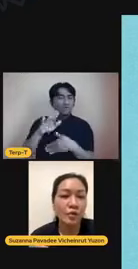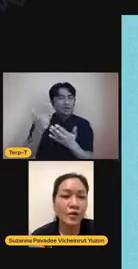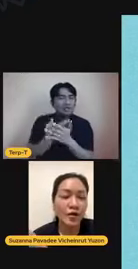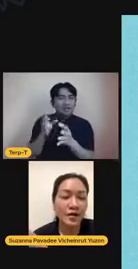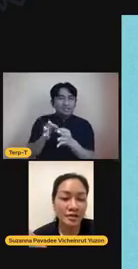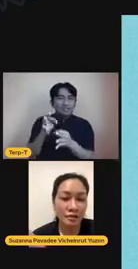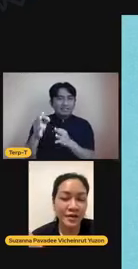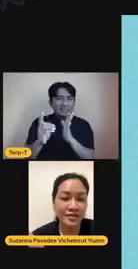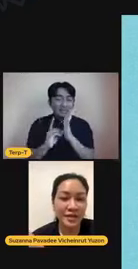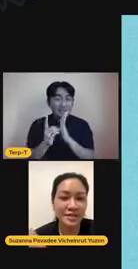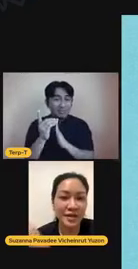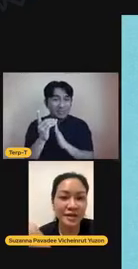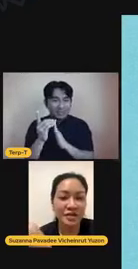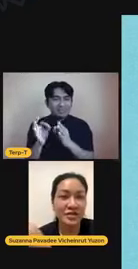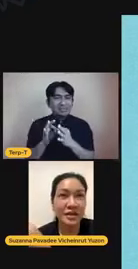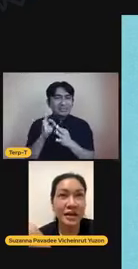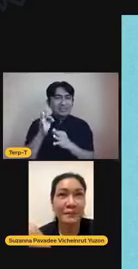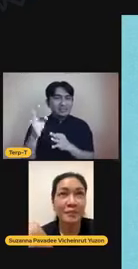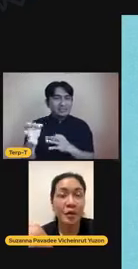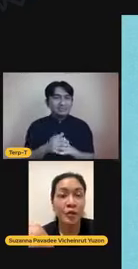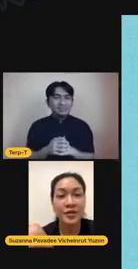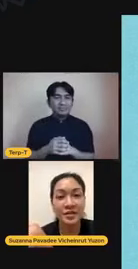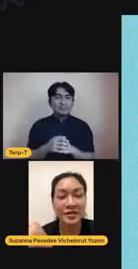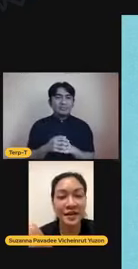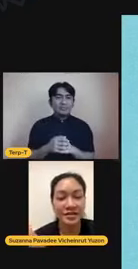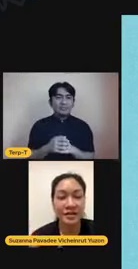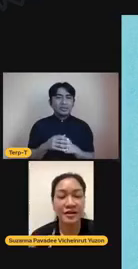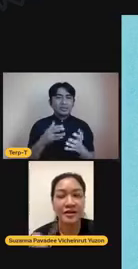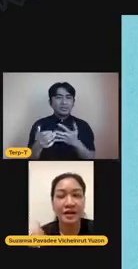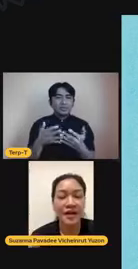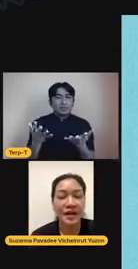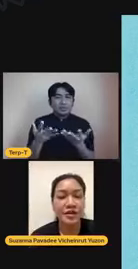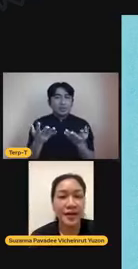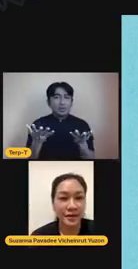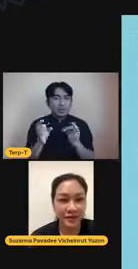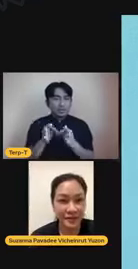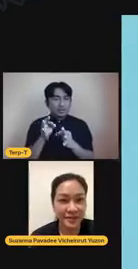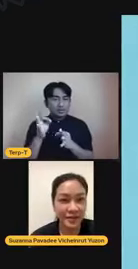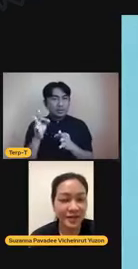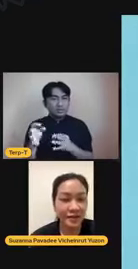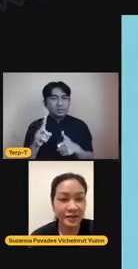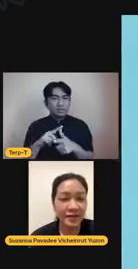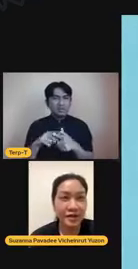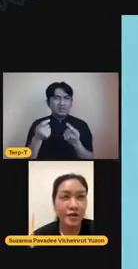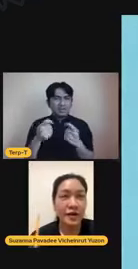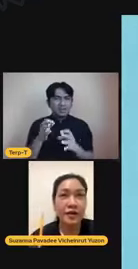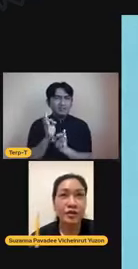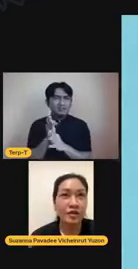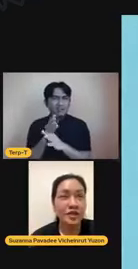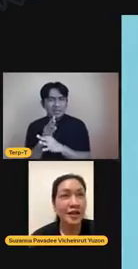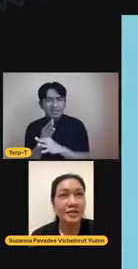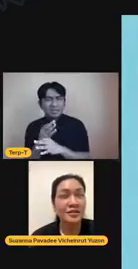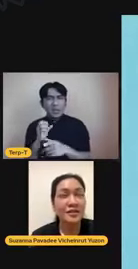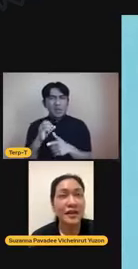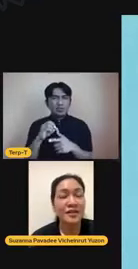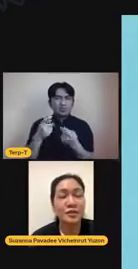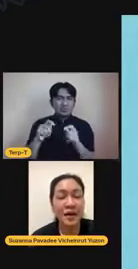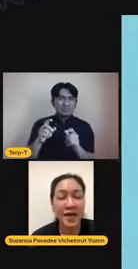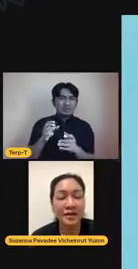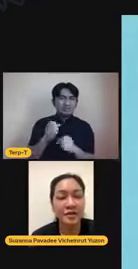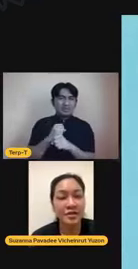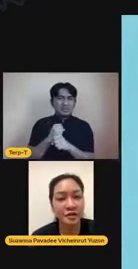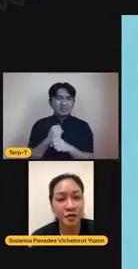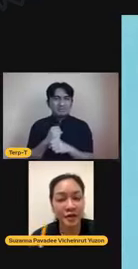So what we try to do is, instead of just seeing where the delays are and trying to fix it later, or like, oh, your child is